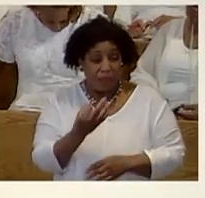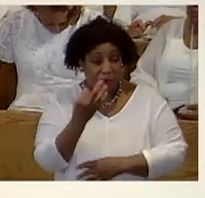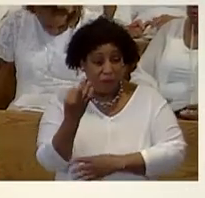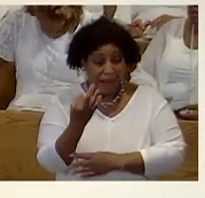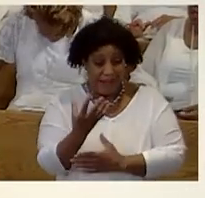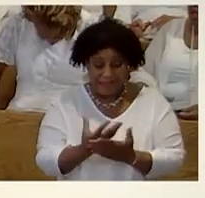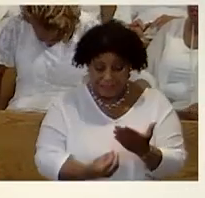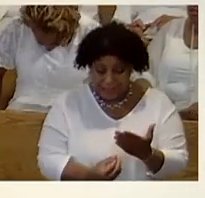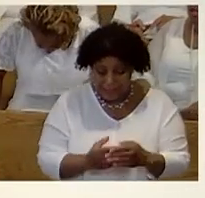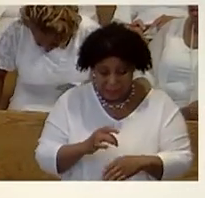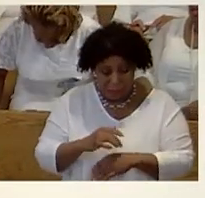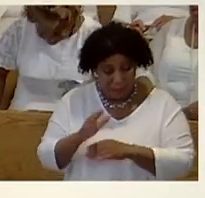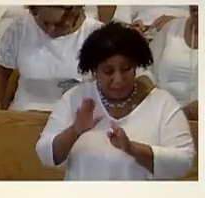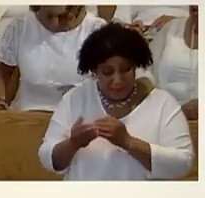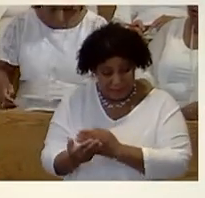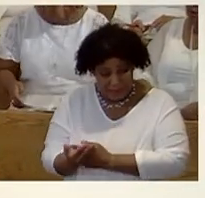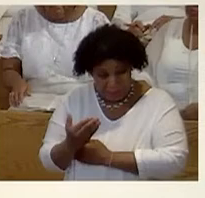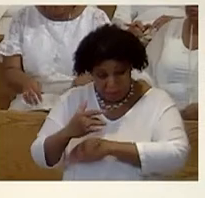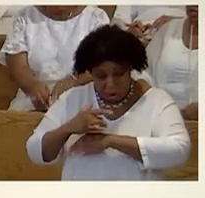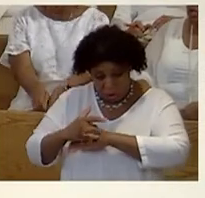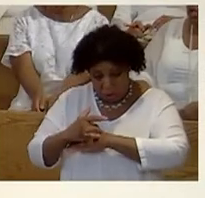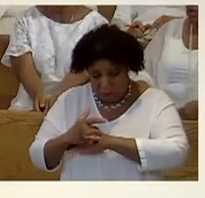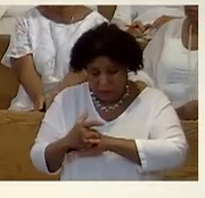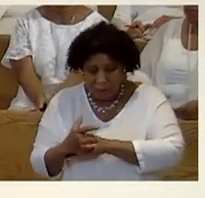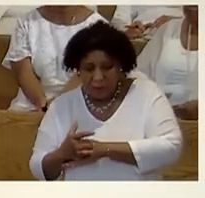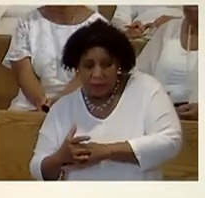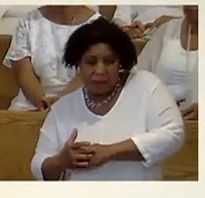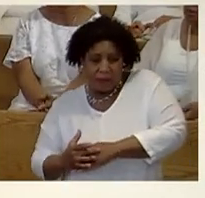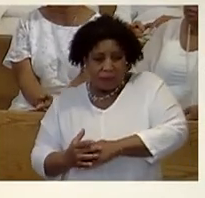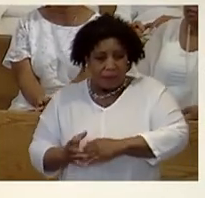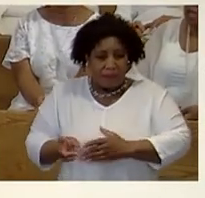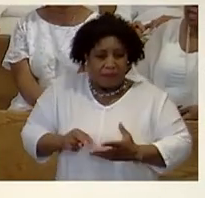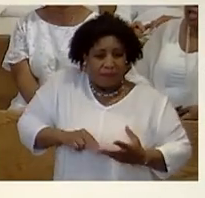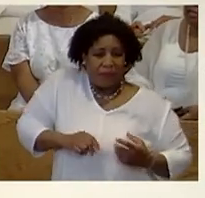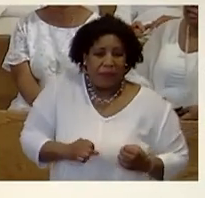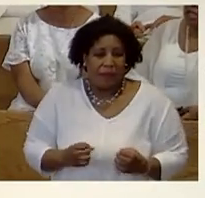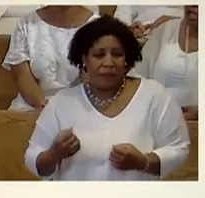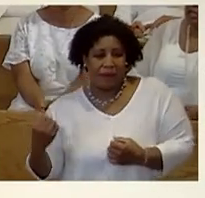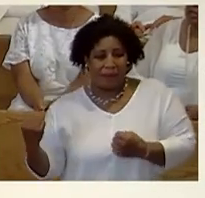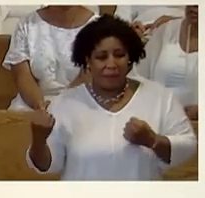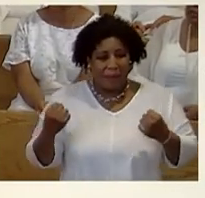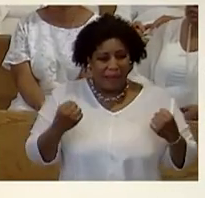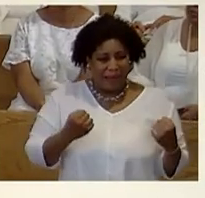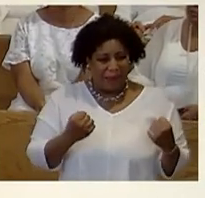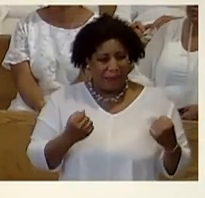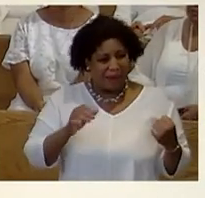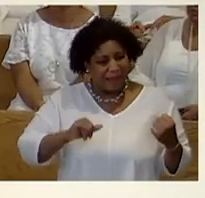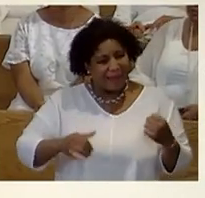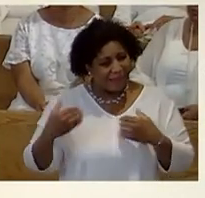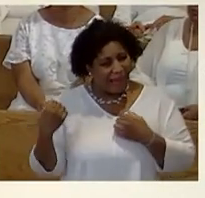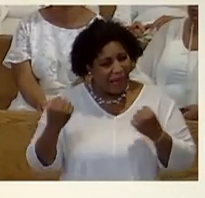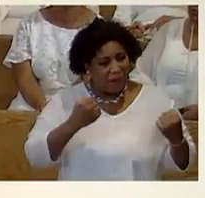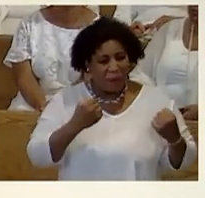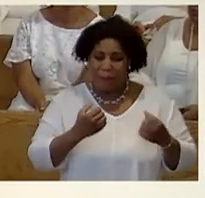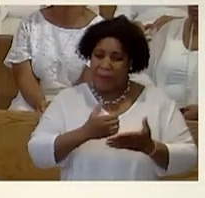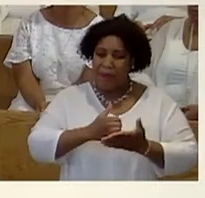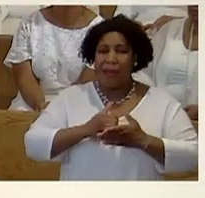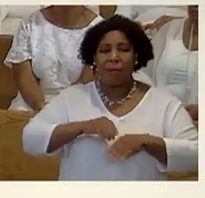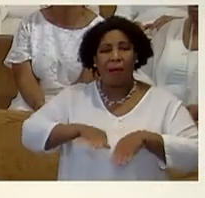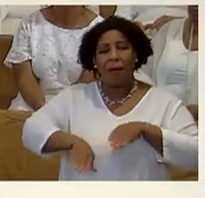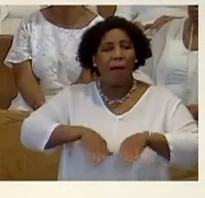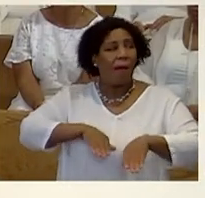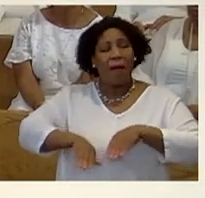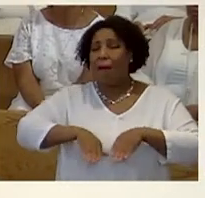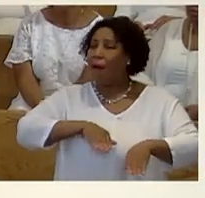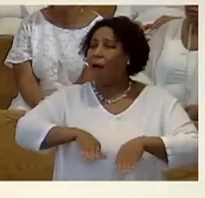one Sunday morning, he got up from the grave with all power in his hand. Guess what? Power to make us walk right,